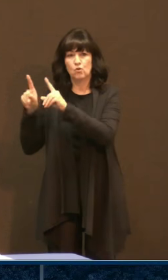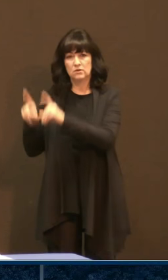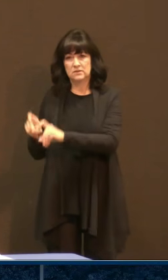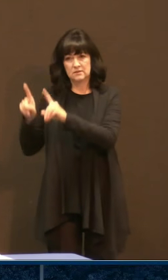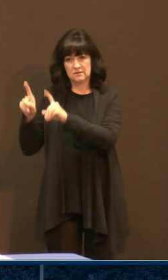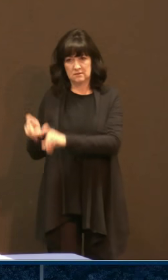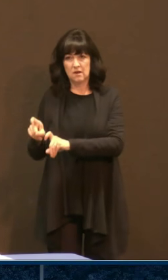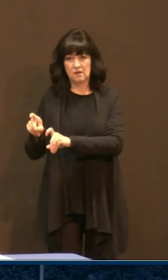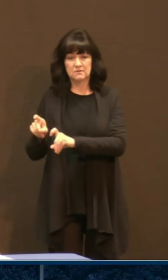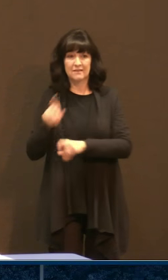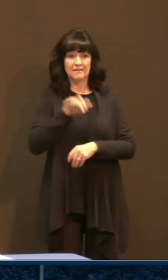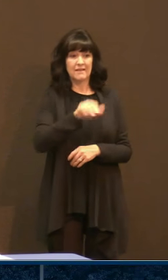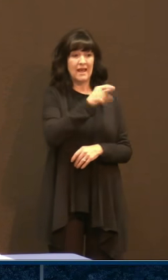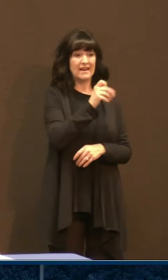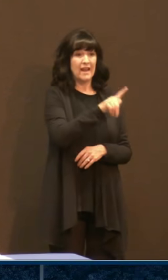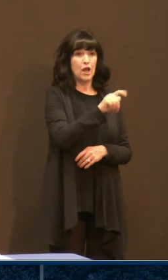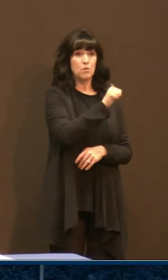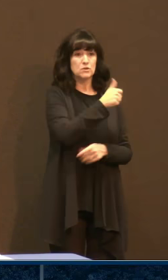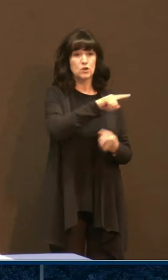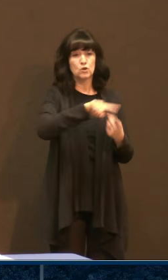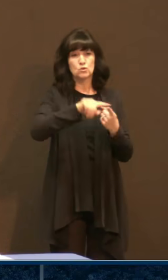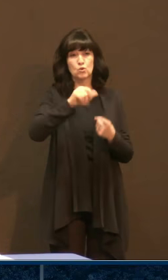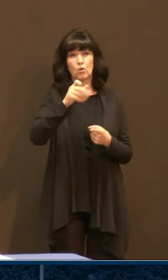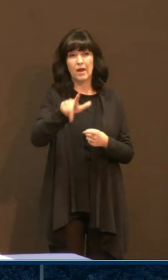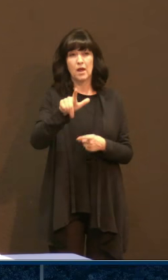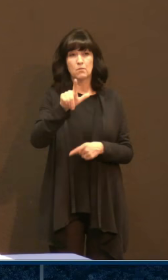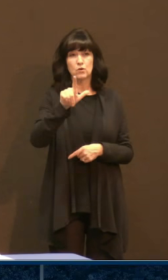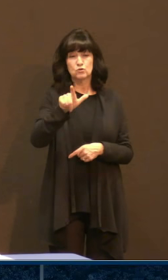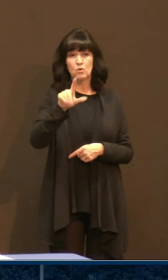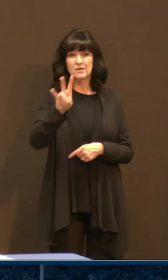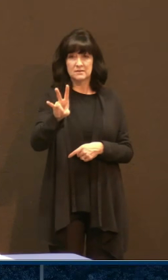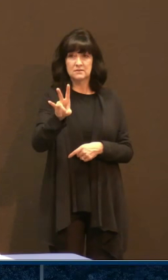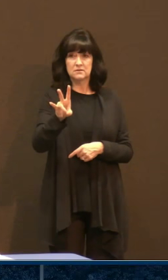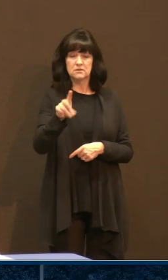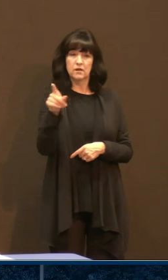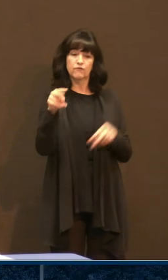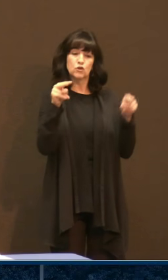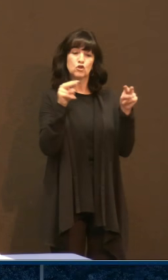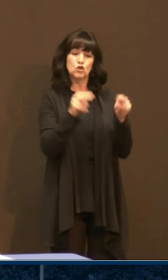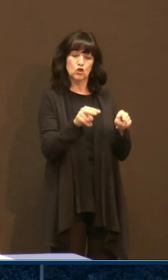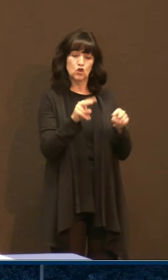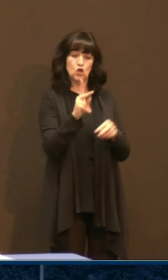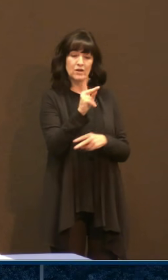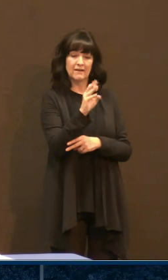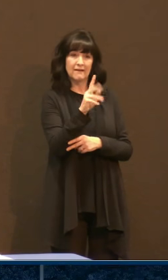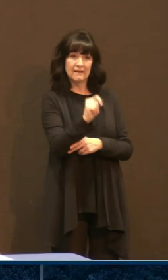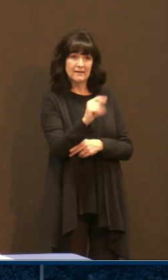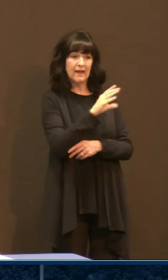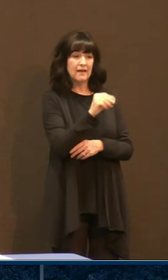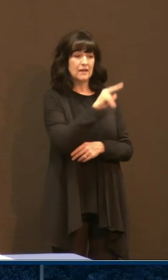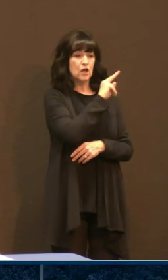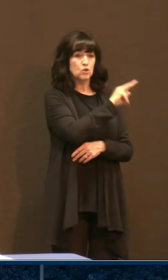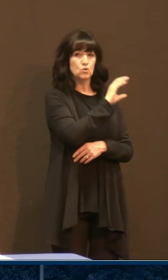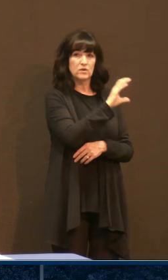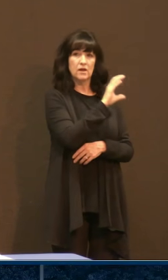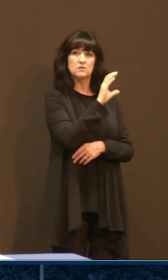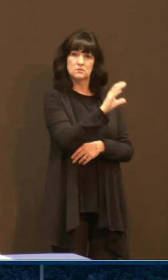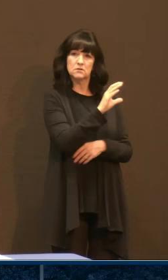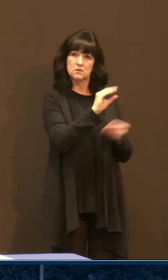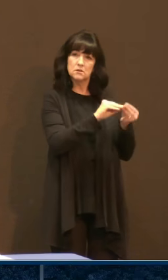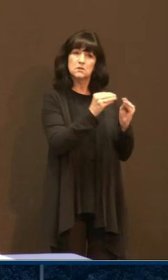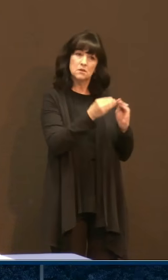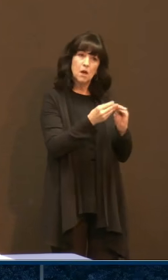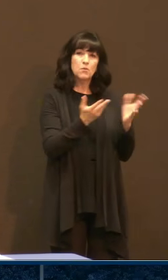the 27th. You can look at the Kent County numbers and the Newcastle County hospitalization numbers, and they